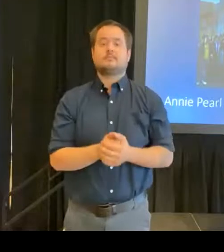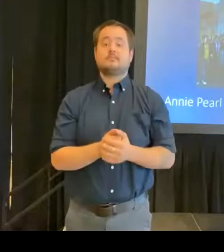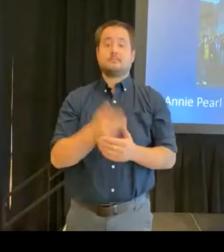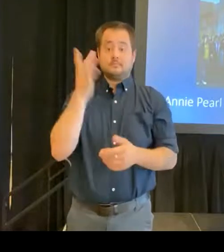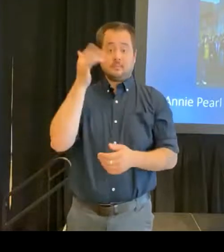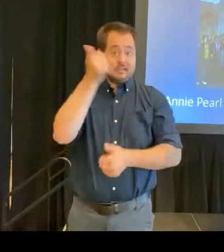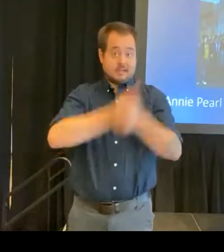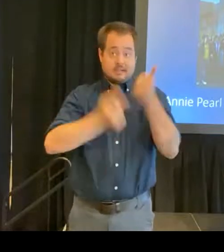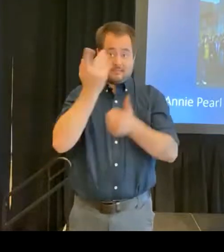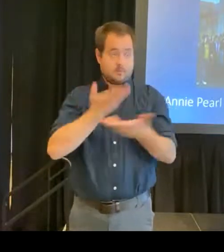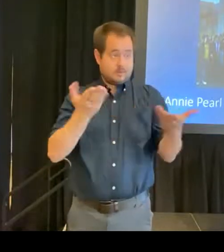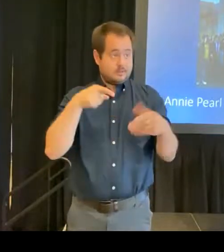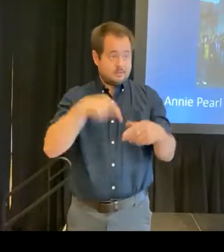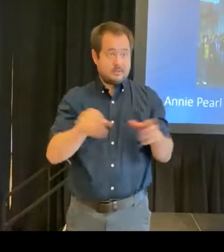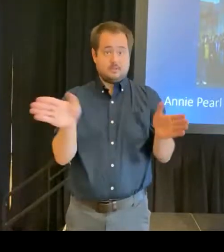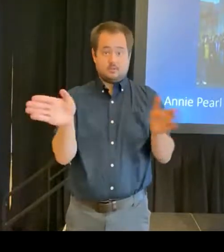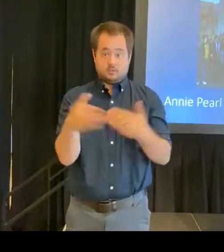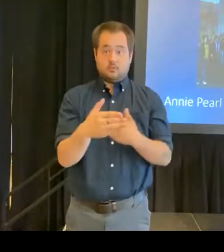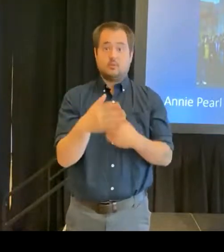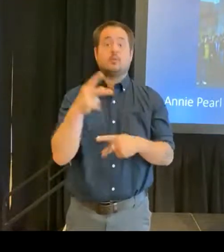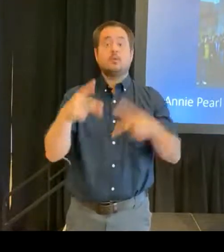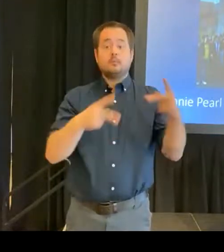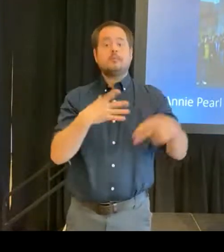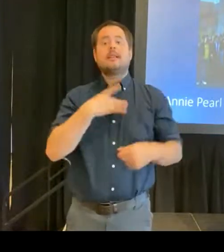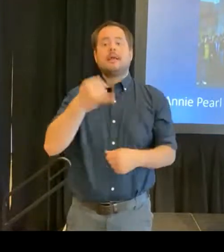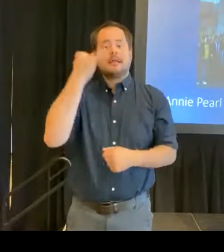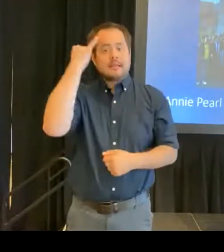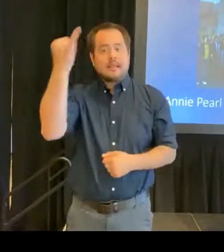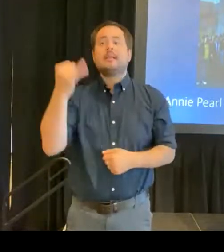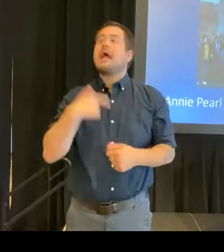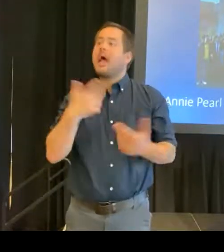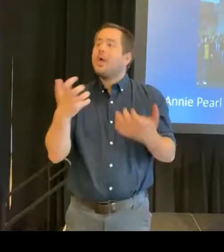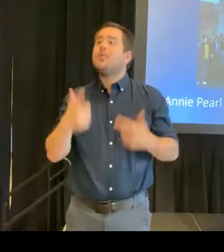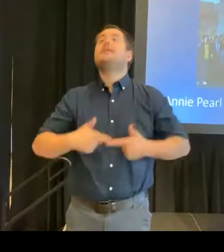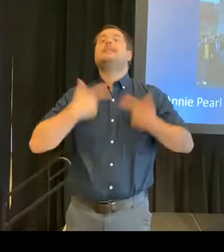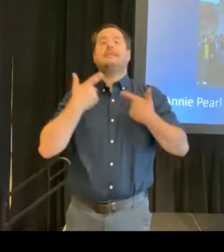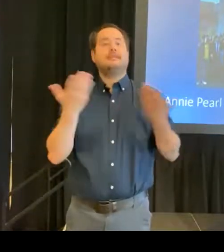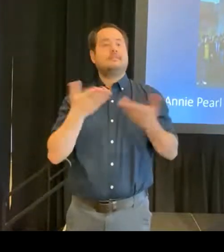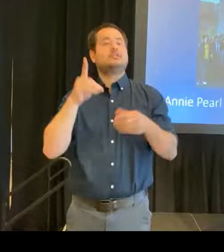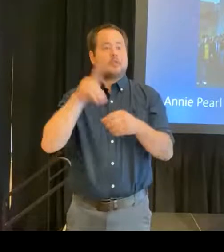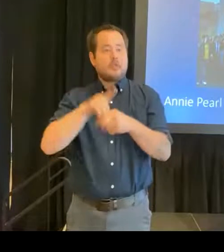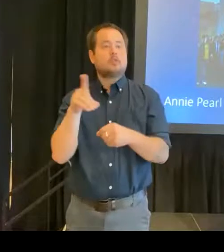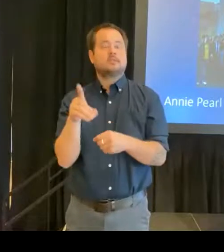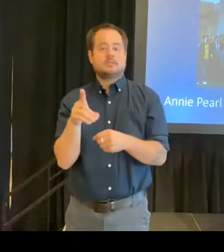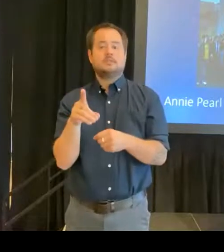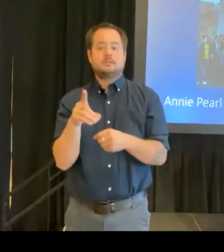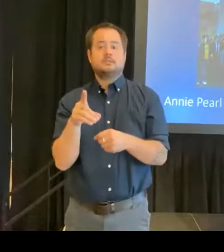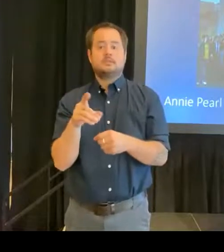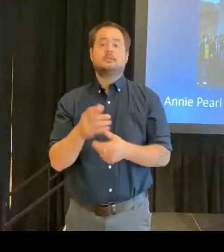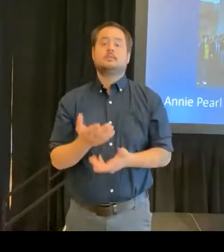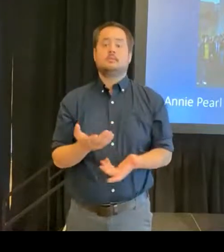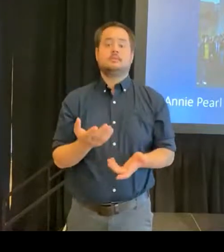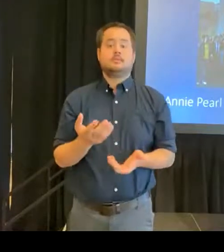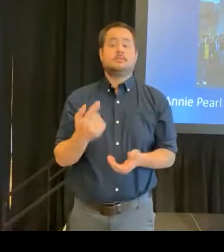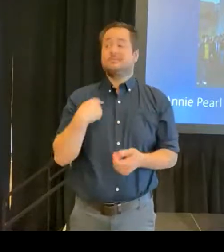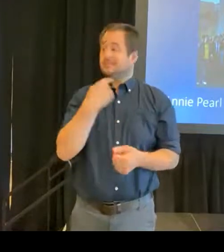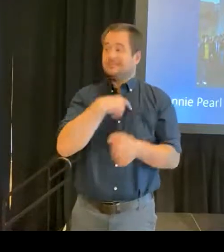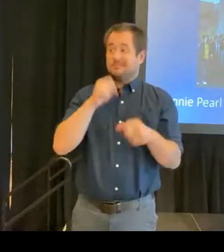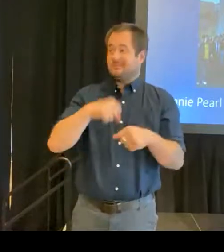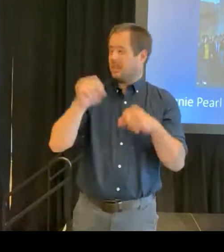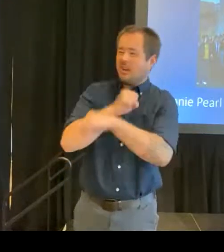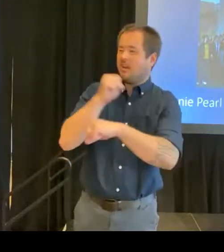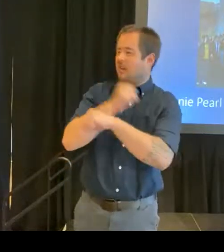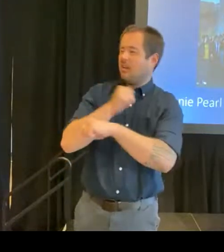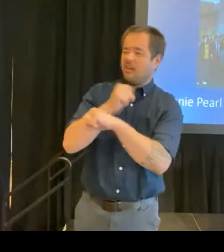likely likes the idea of living in a democracy. We can fight tooth and nail about how you implement stuff. That's the reason why